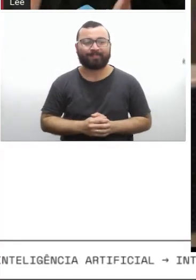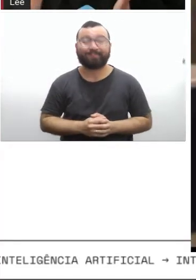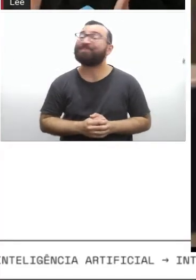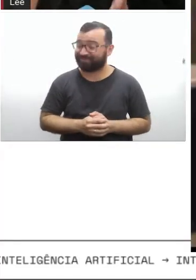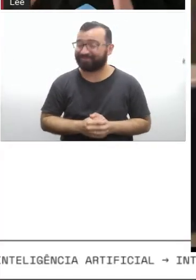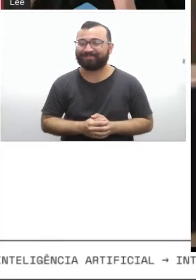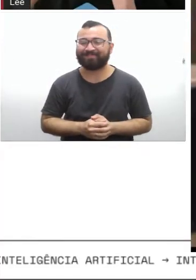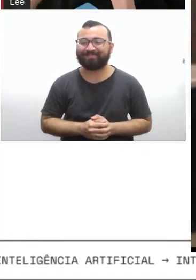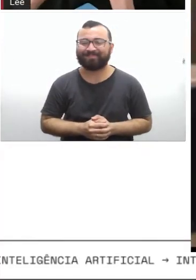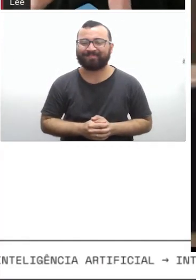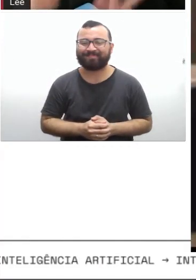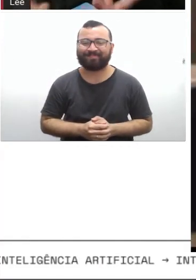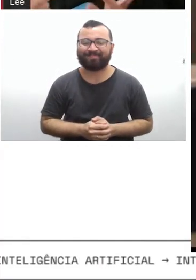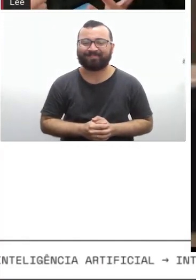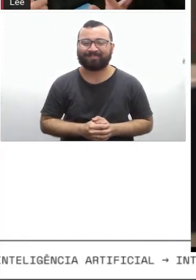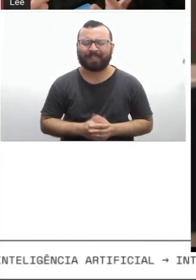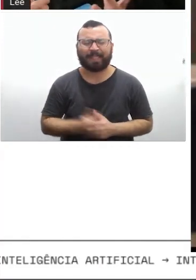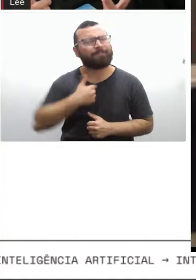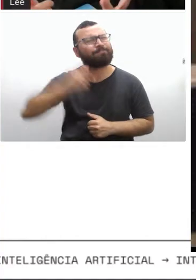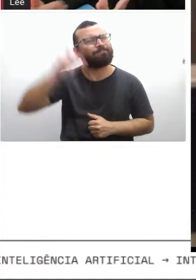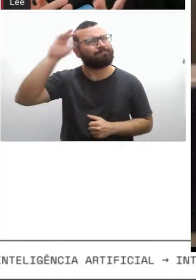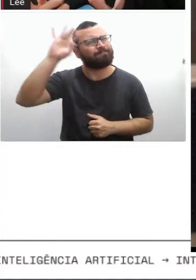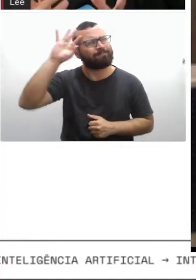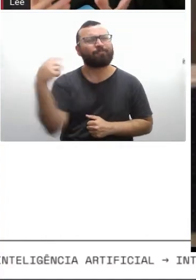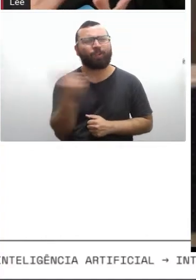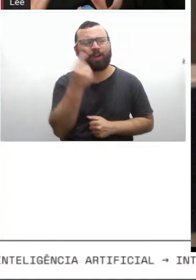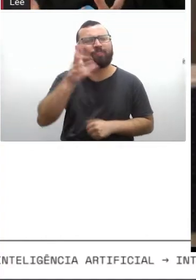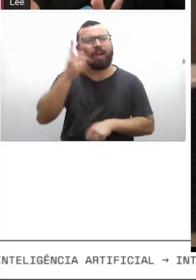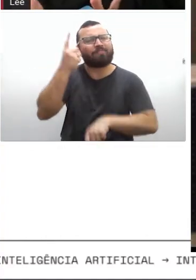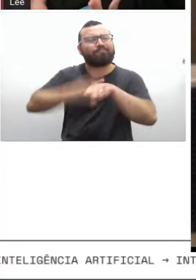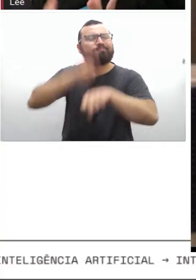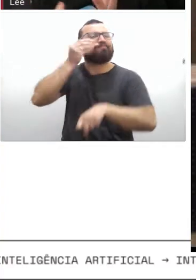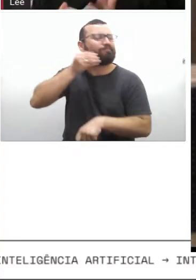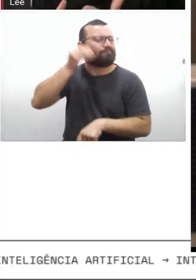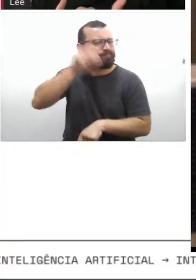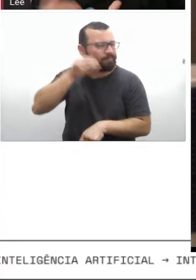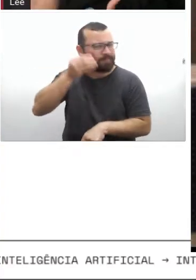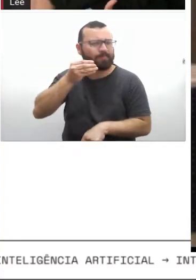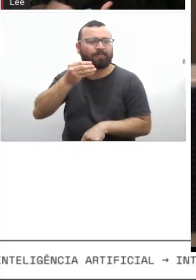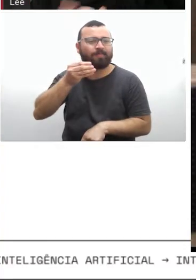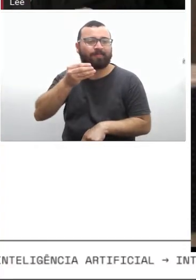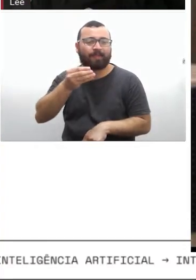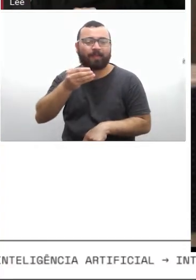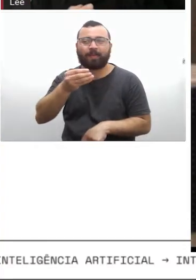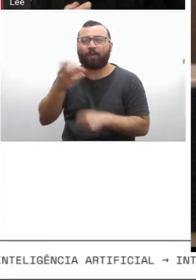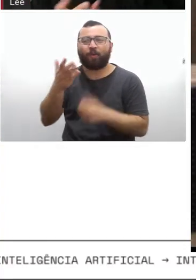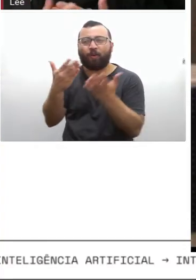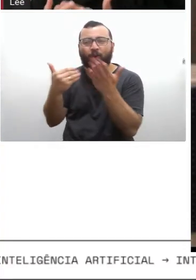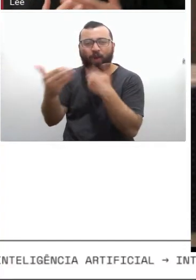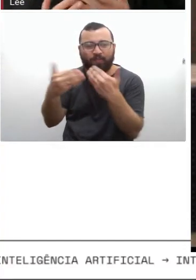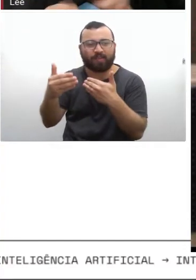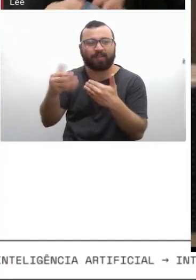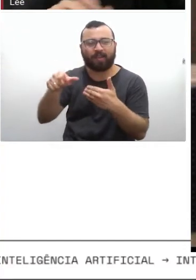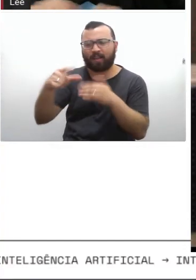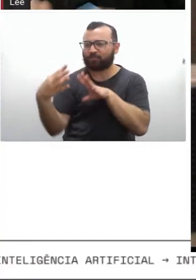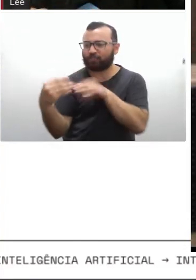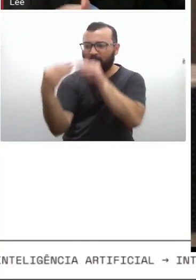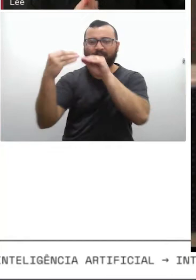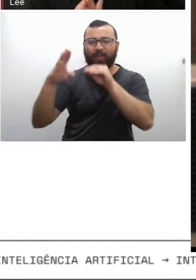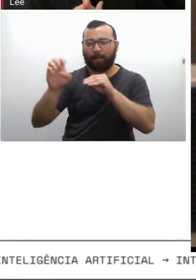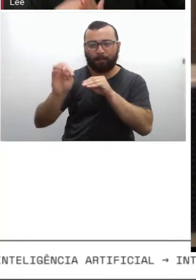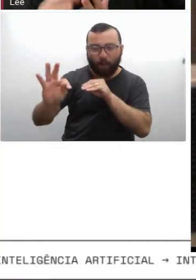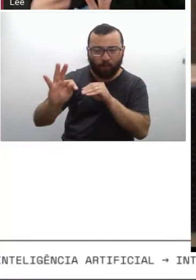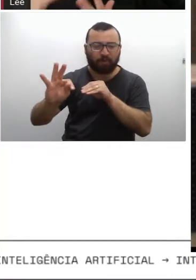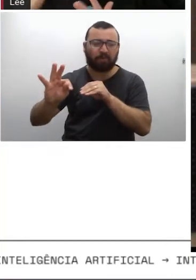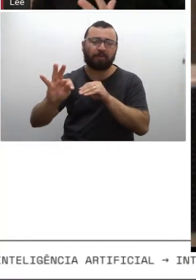All right, so I think we've all experienced it once before. You're talking to a chatbot, whether that's via text